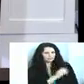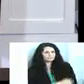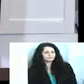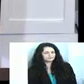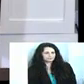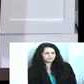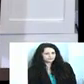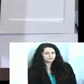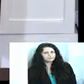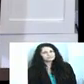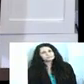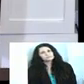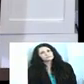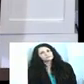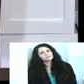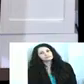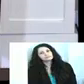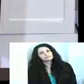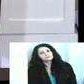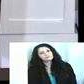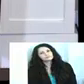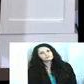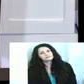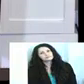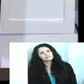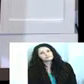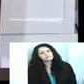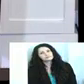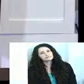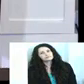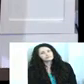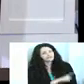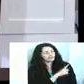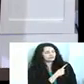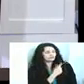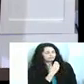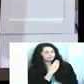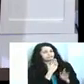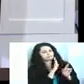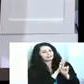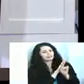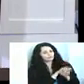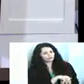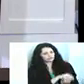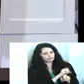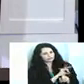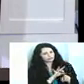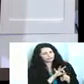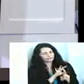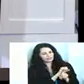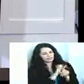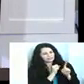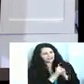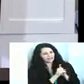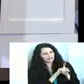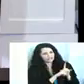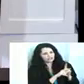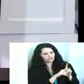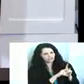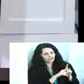own. You see, this woman had faced the oppression of the society in which she had come